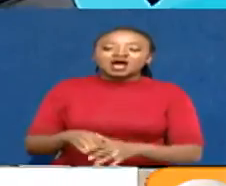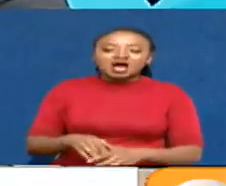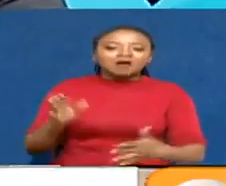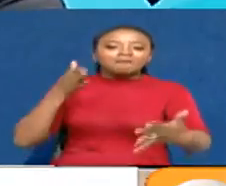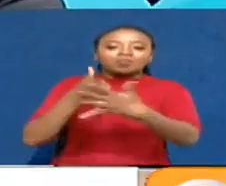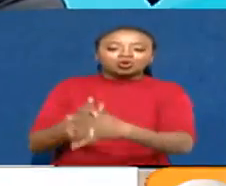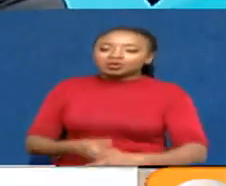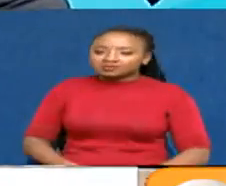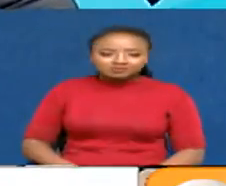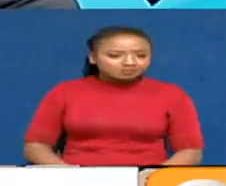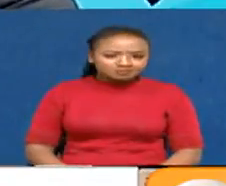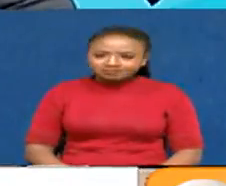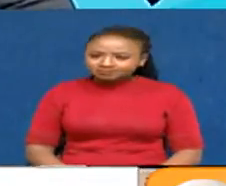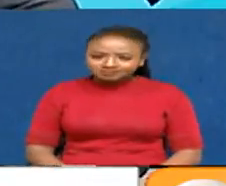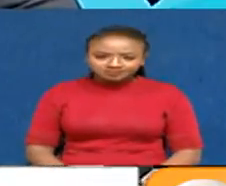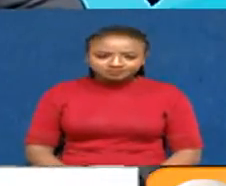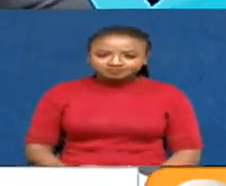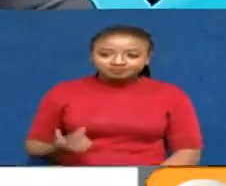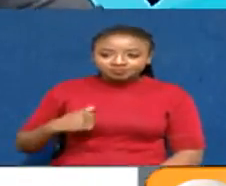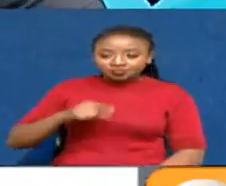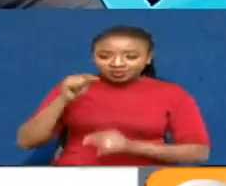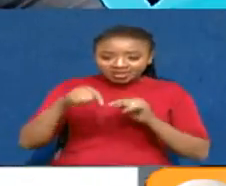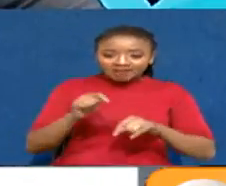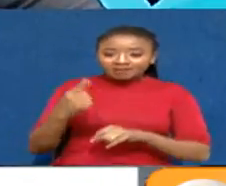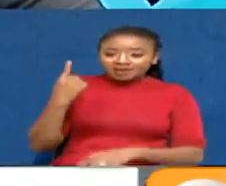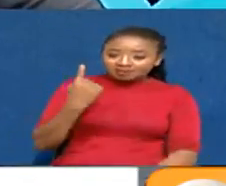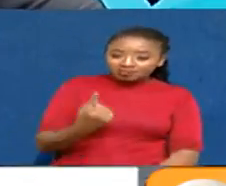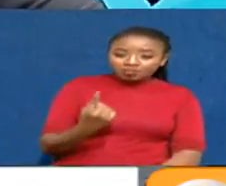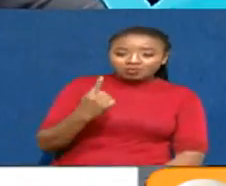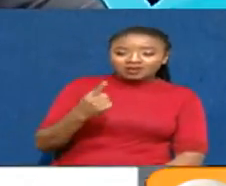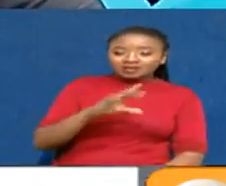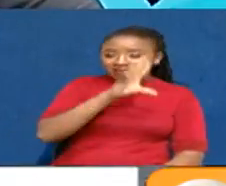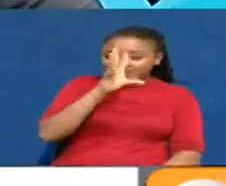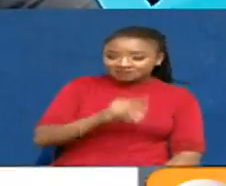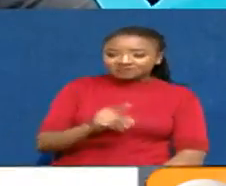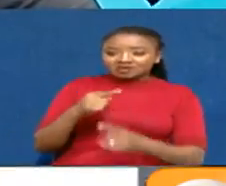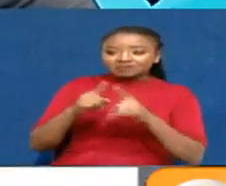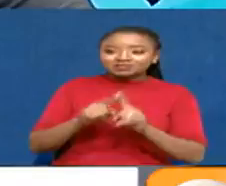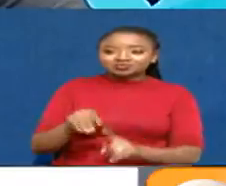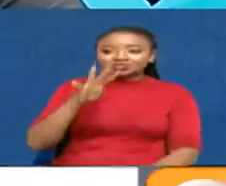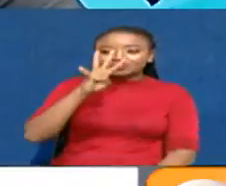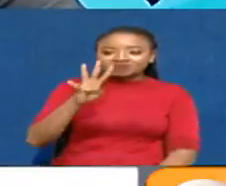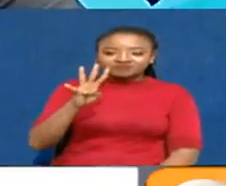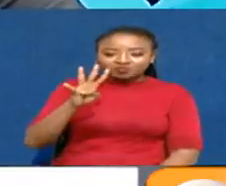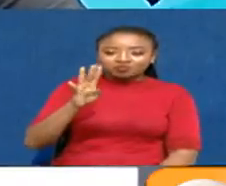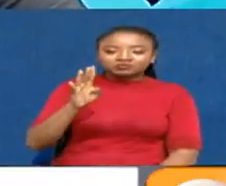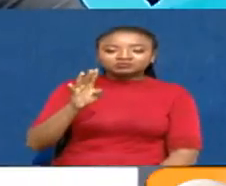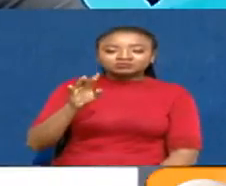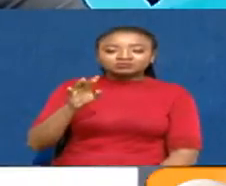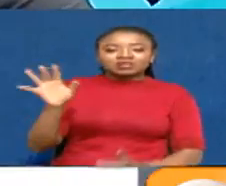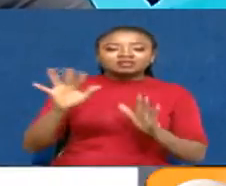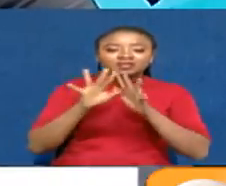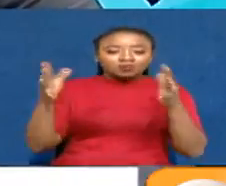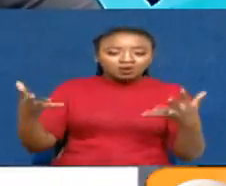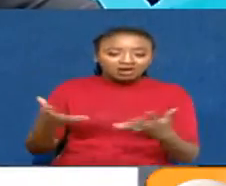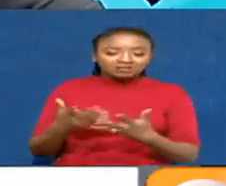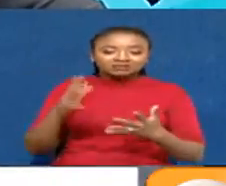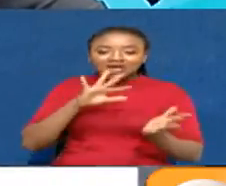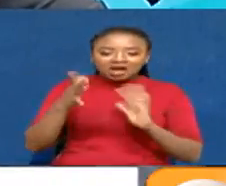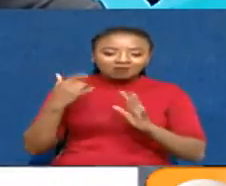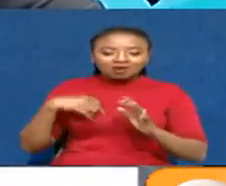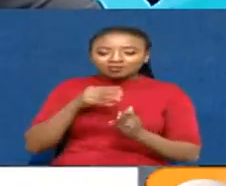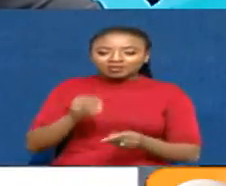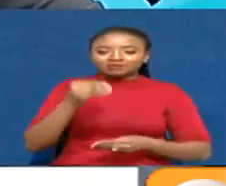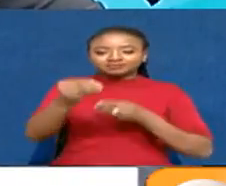actually number one in Africa and number four in the world with the quality of our credit information sharing ecosystem, right? So